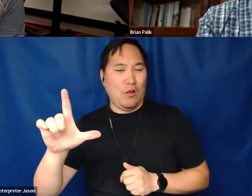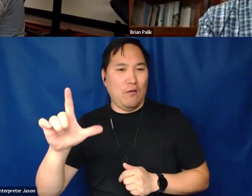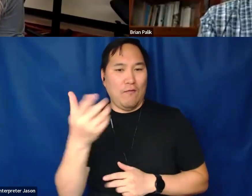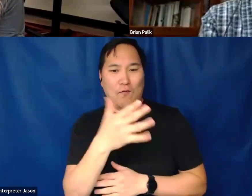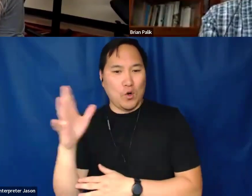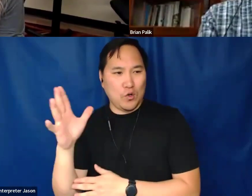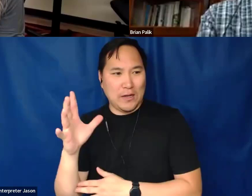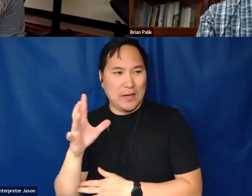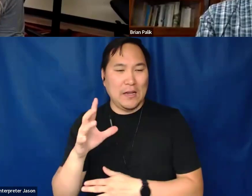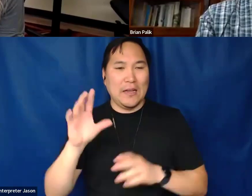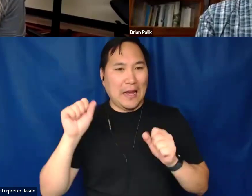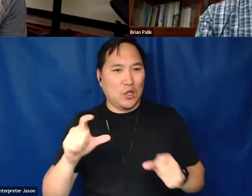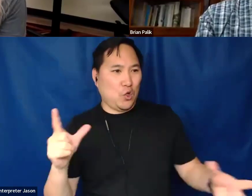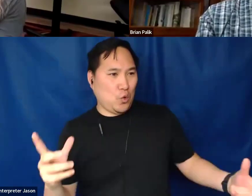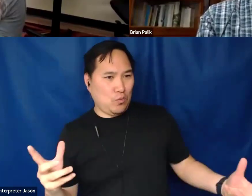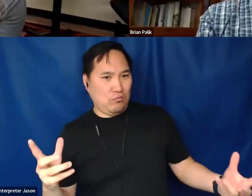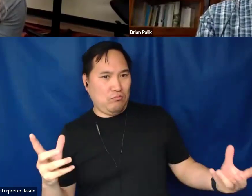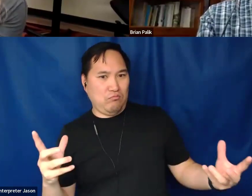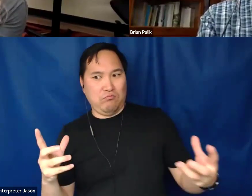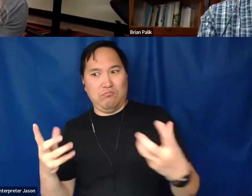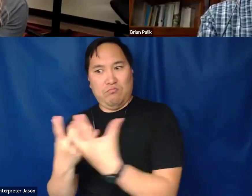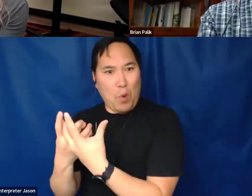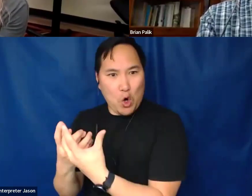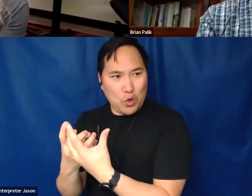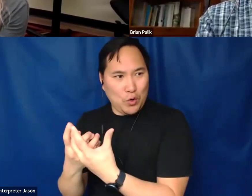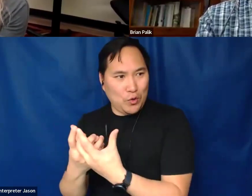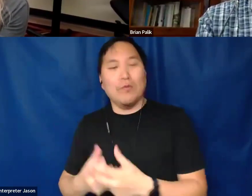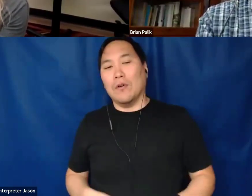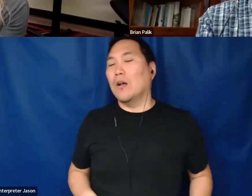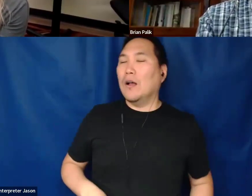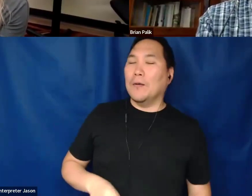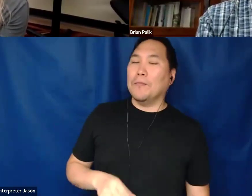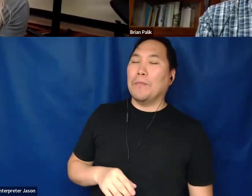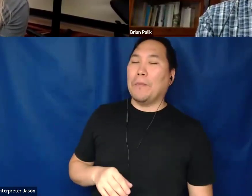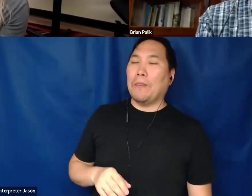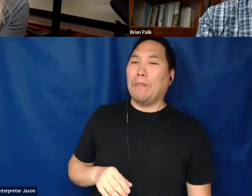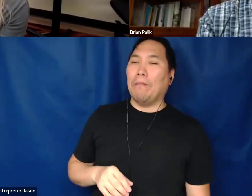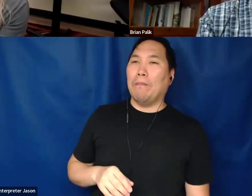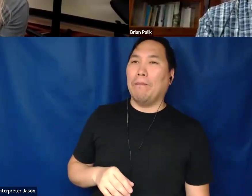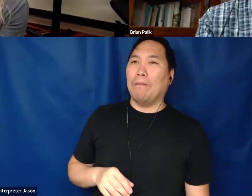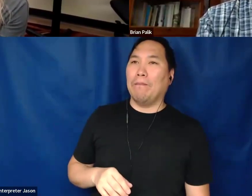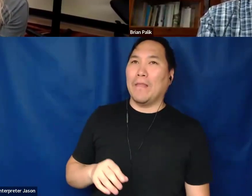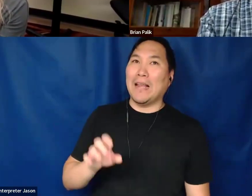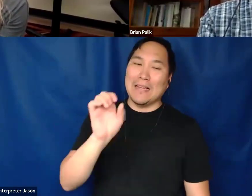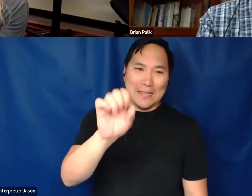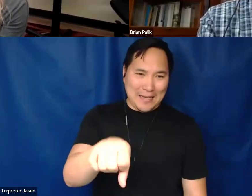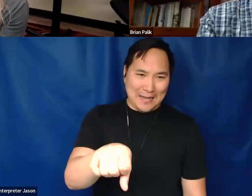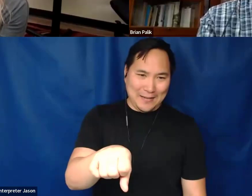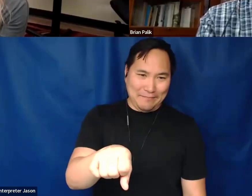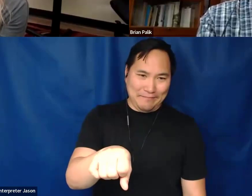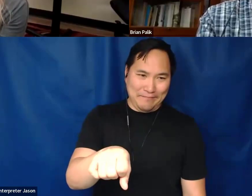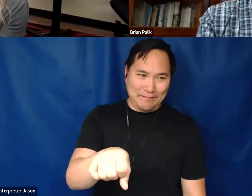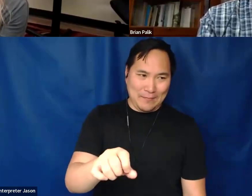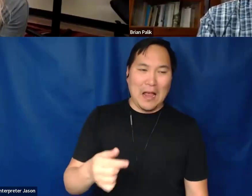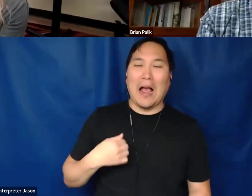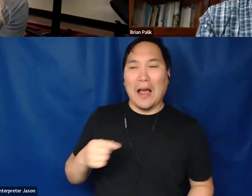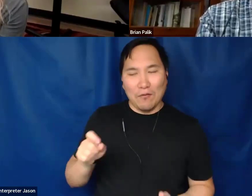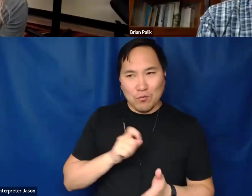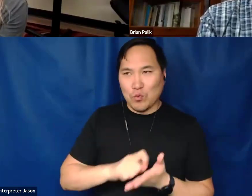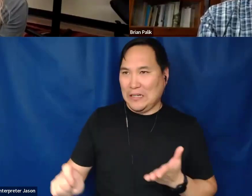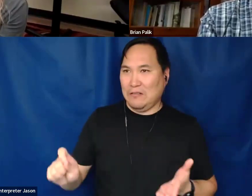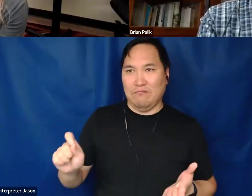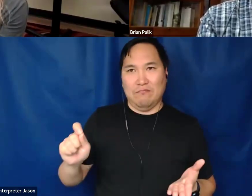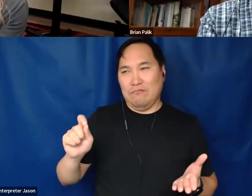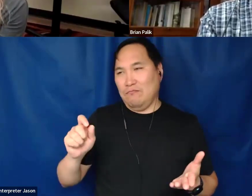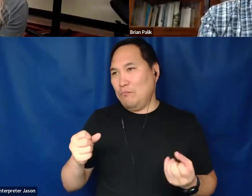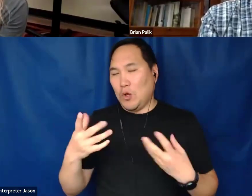those classical silviculture ideas. Yeah, absolutely. So, and again, we've written about this in different